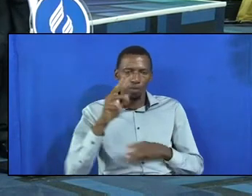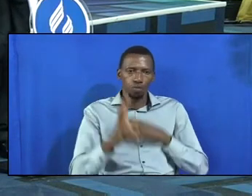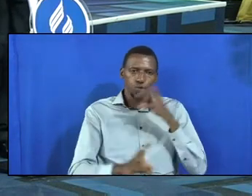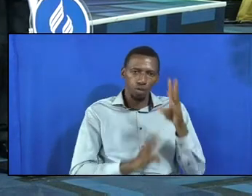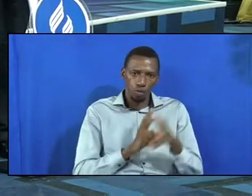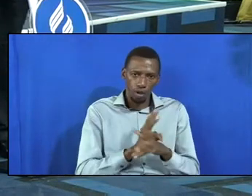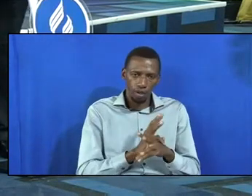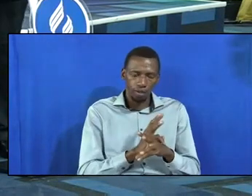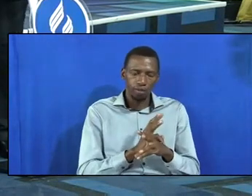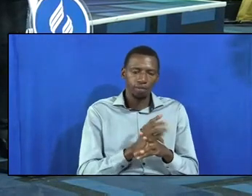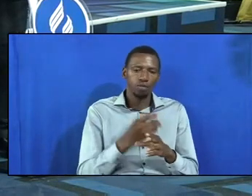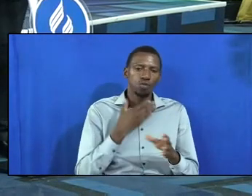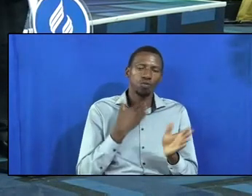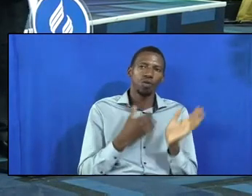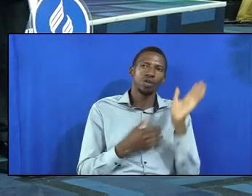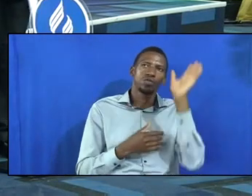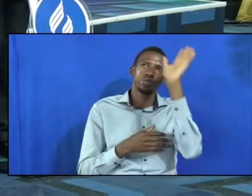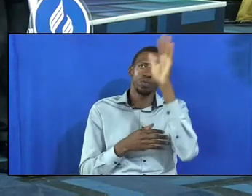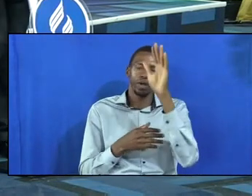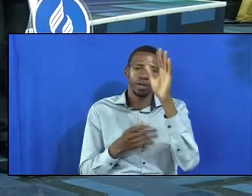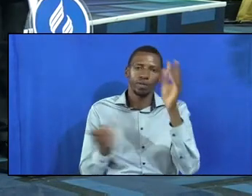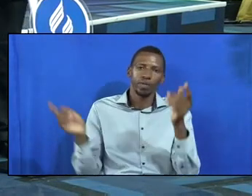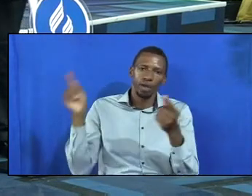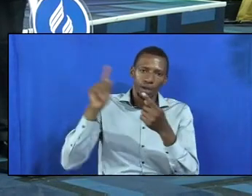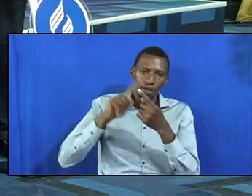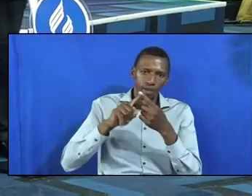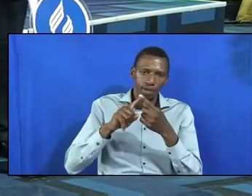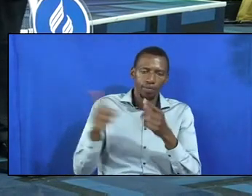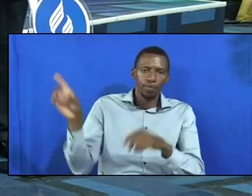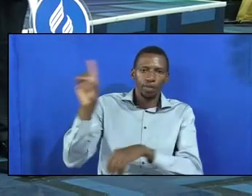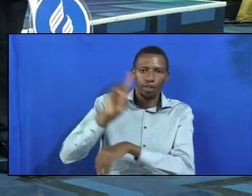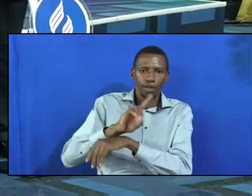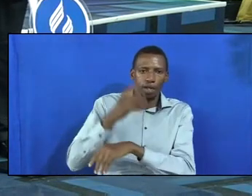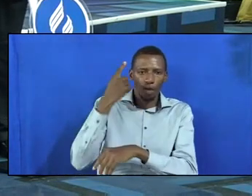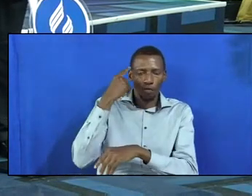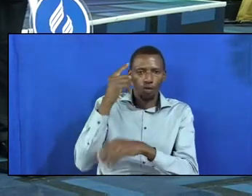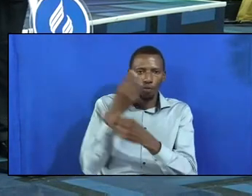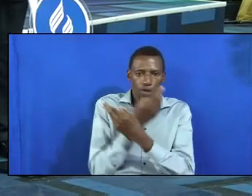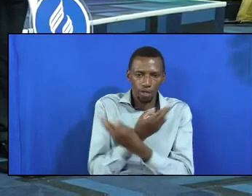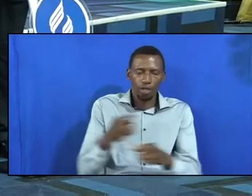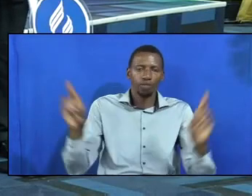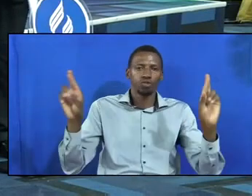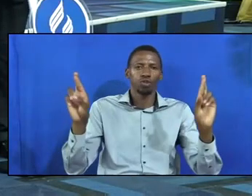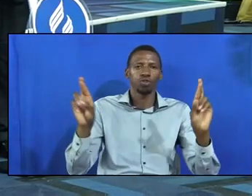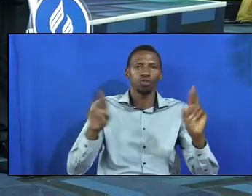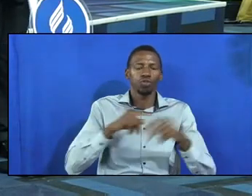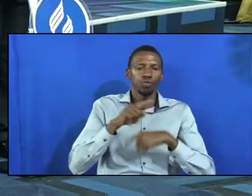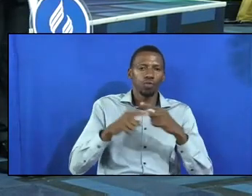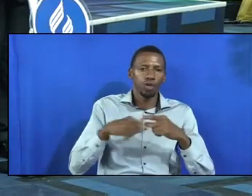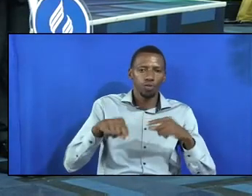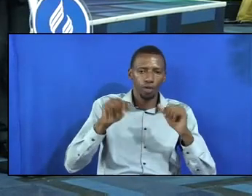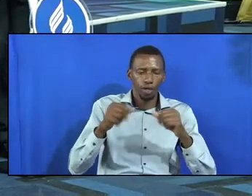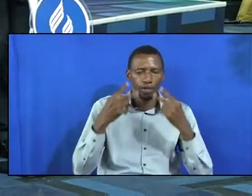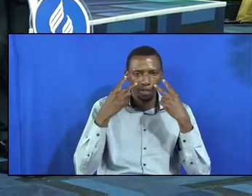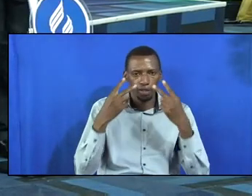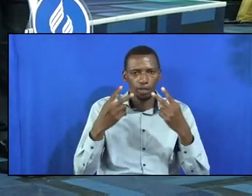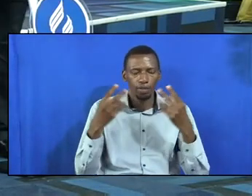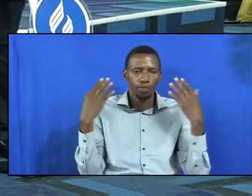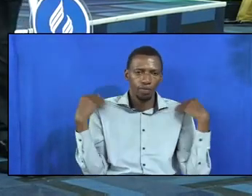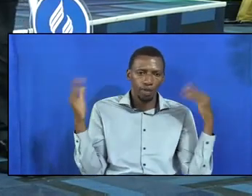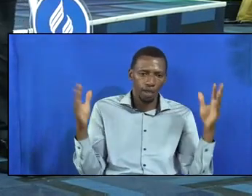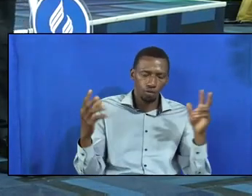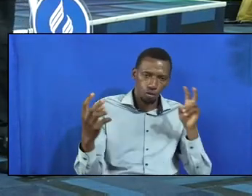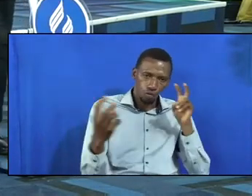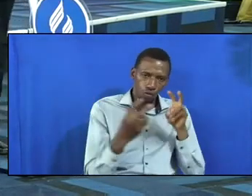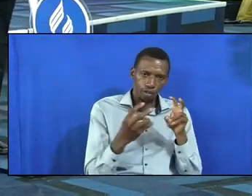belong until the day of redemption, when we can see the angels face to face and Jesus face to face. When the